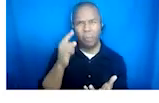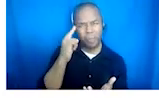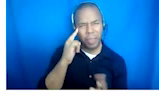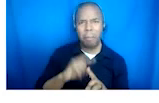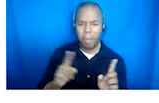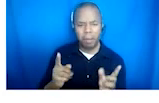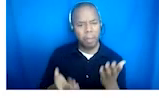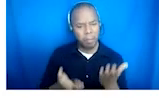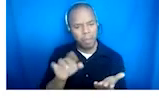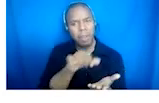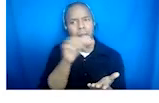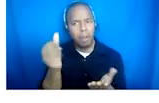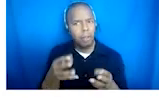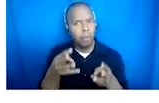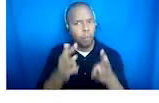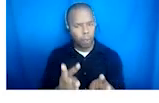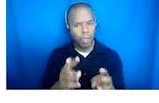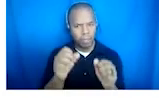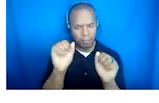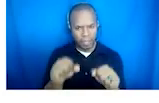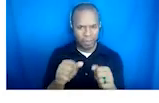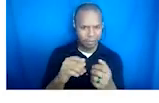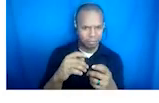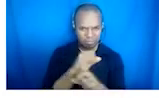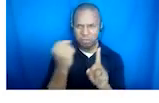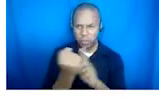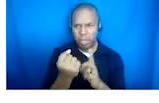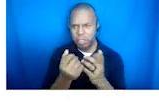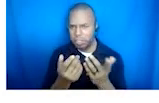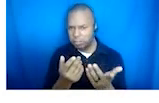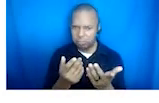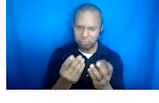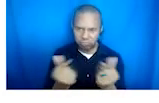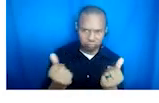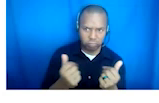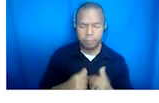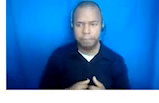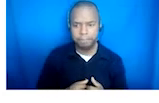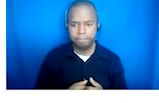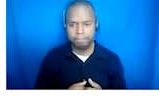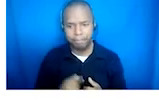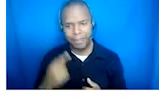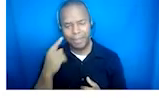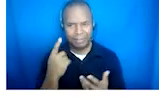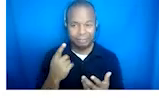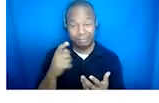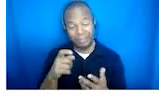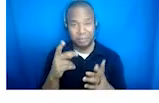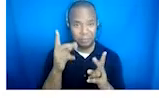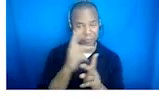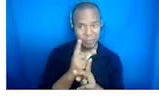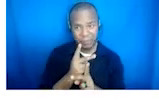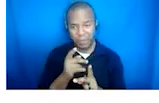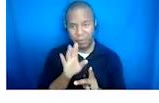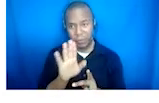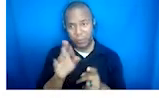mitigate that, to offer that support for students. But yeah, I think it's one of the things you got to figure out as you're managing